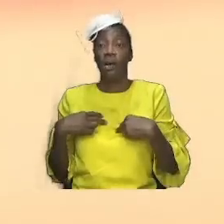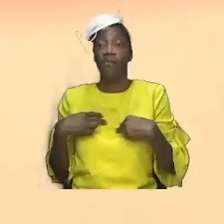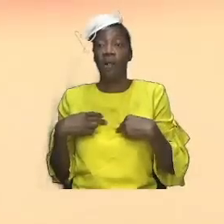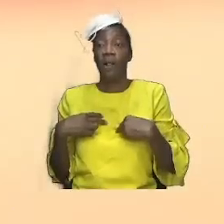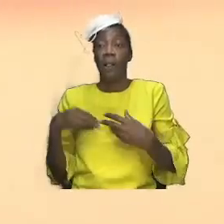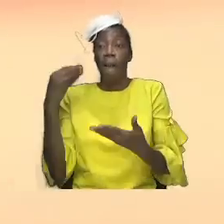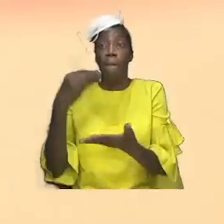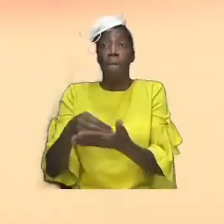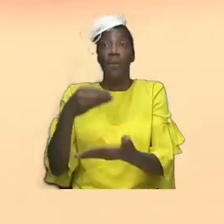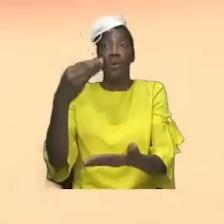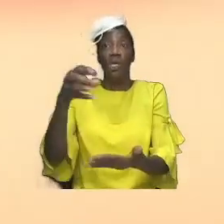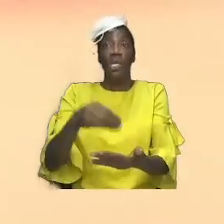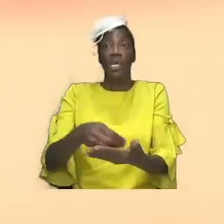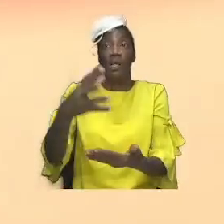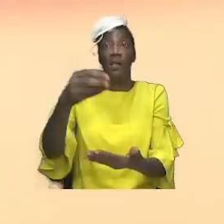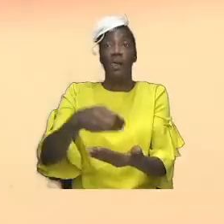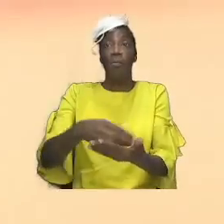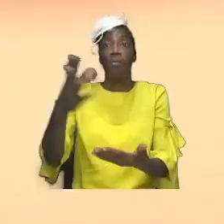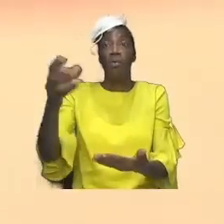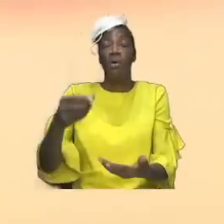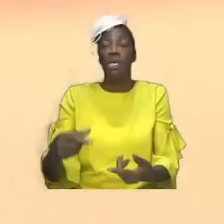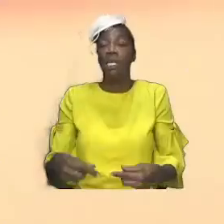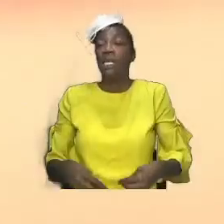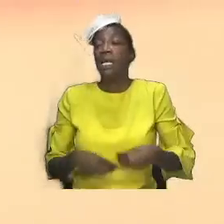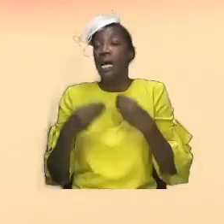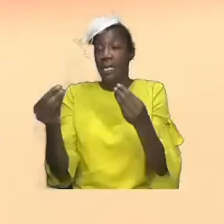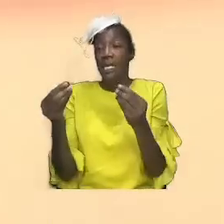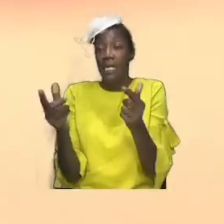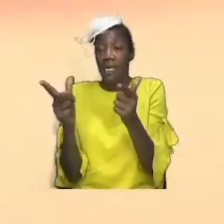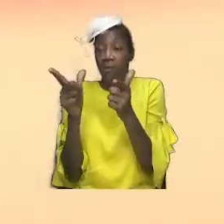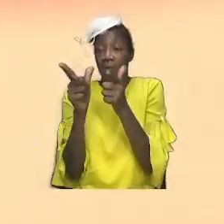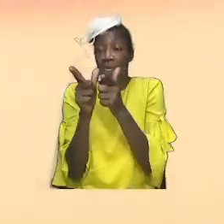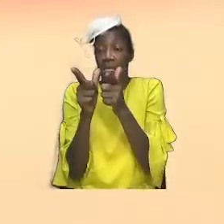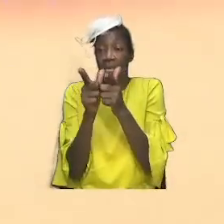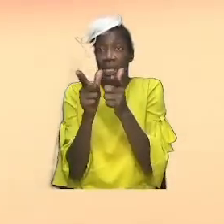and money, and they give the littlest